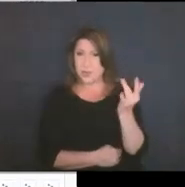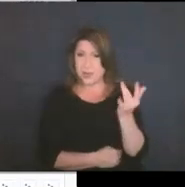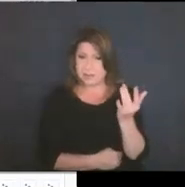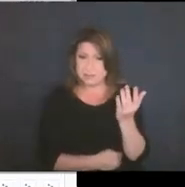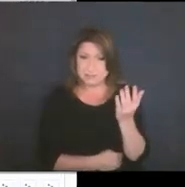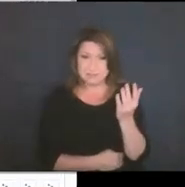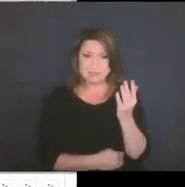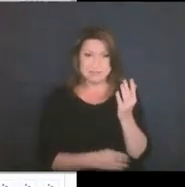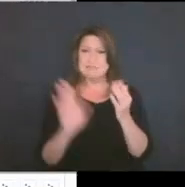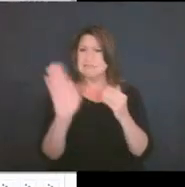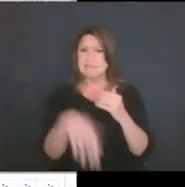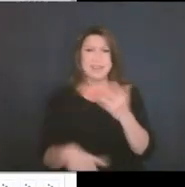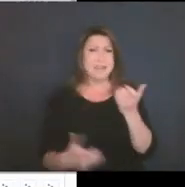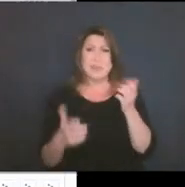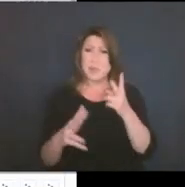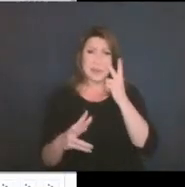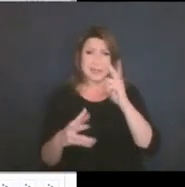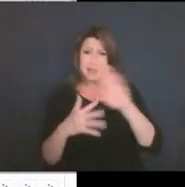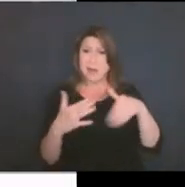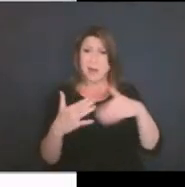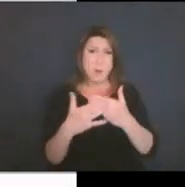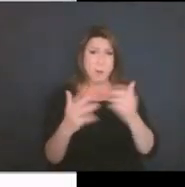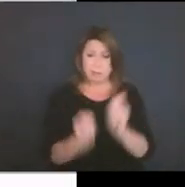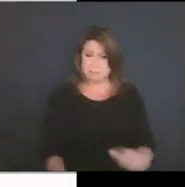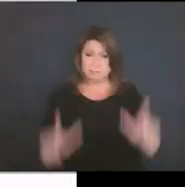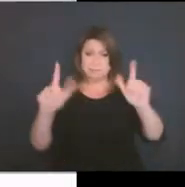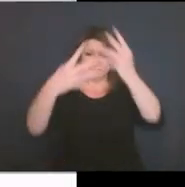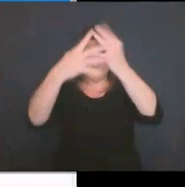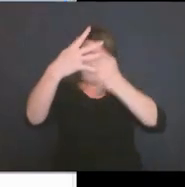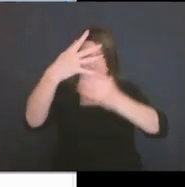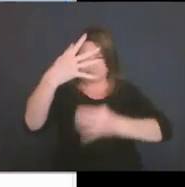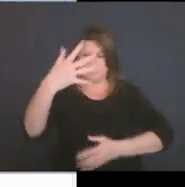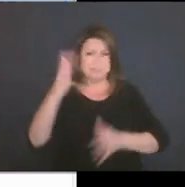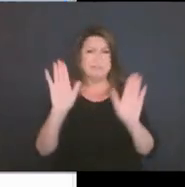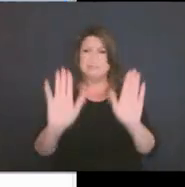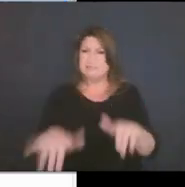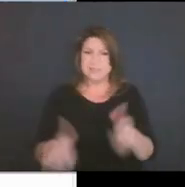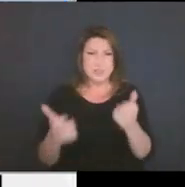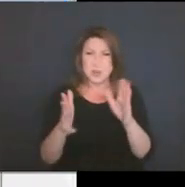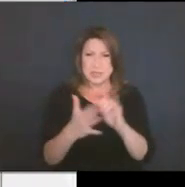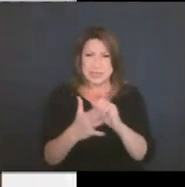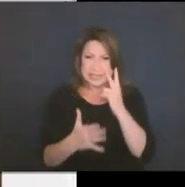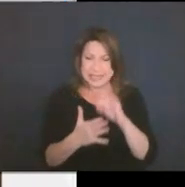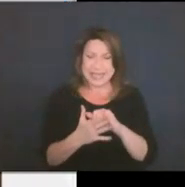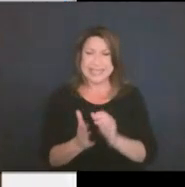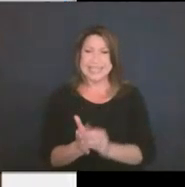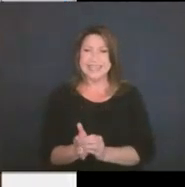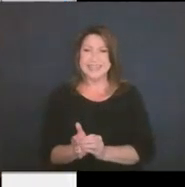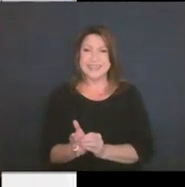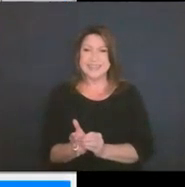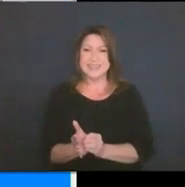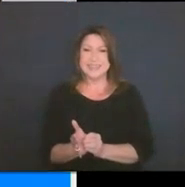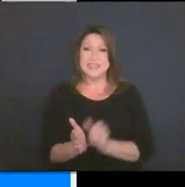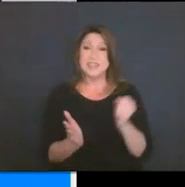because you don't want to see my Google site in action here.